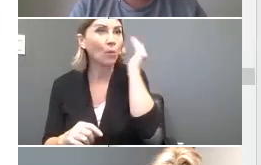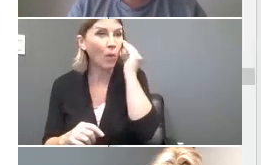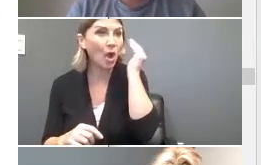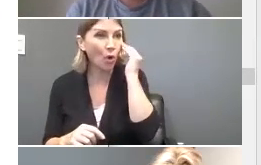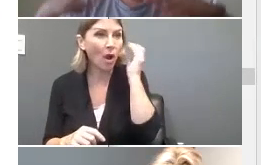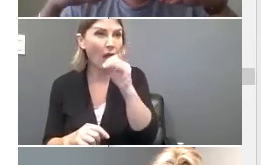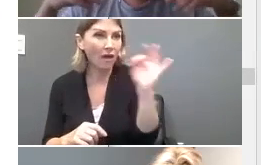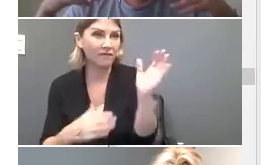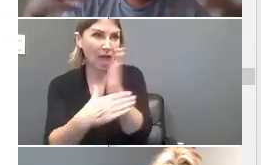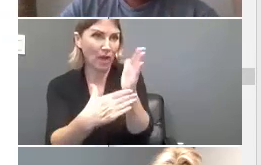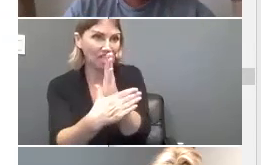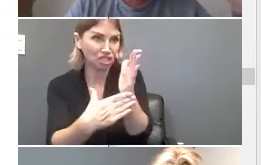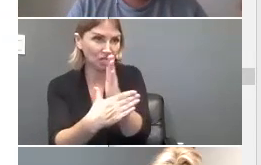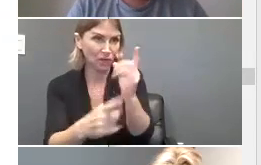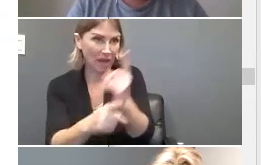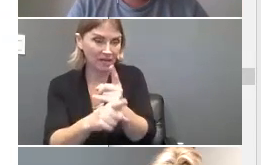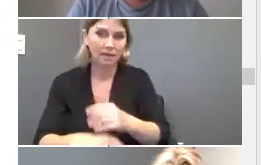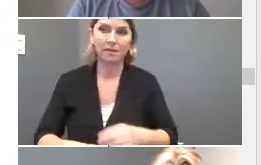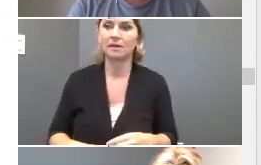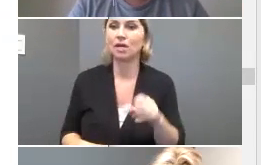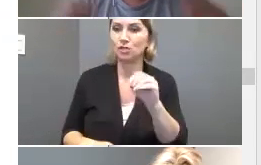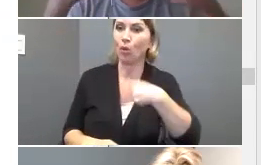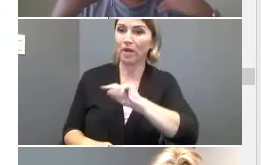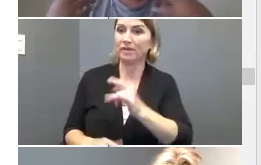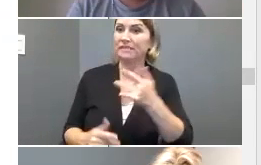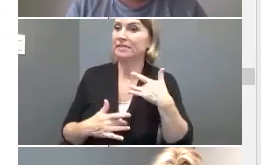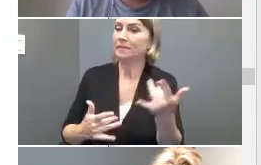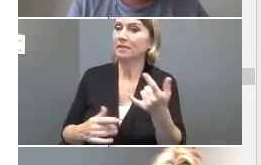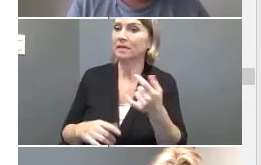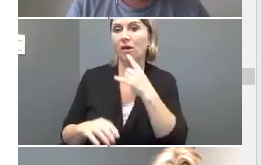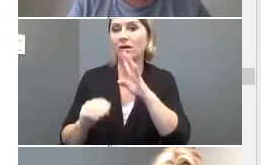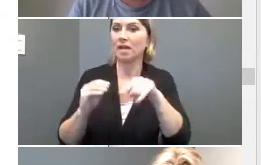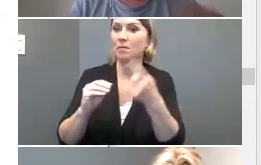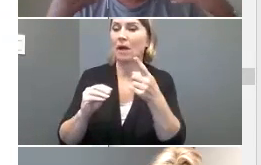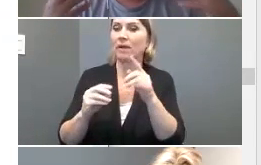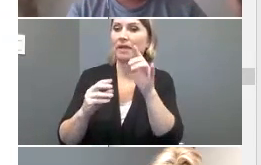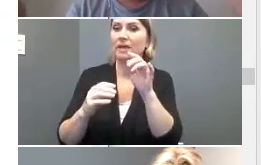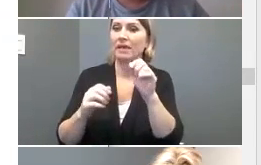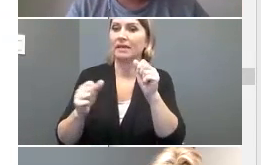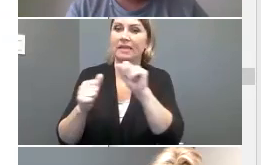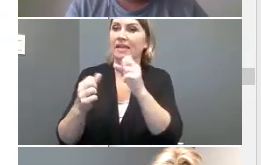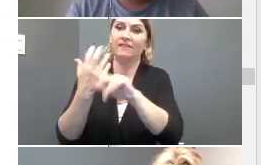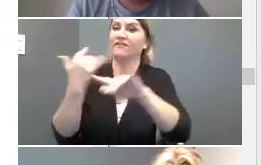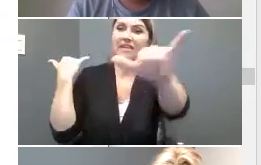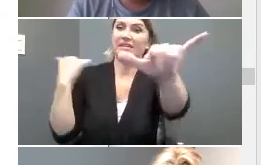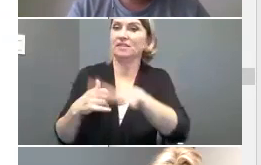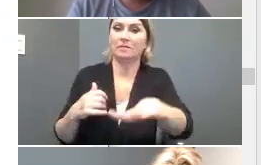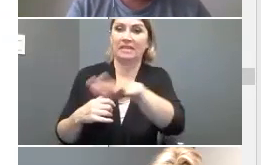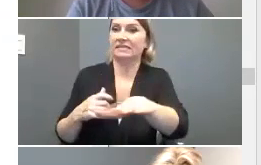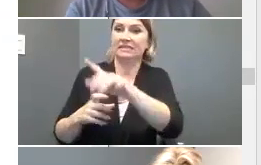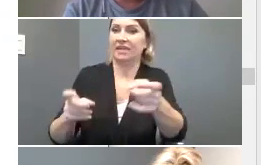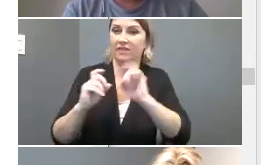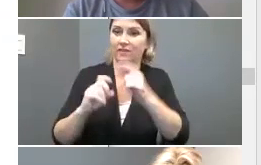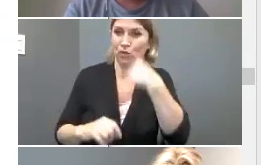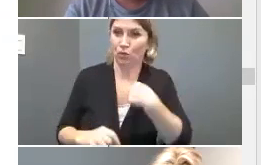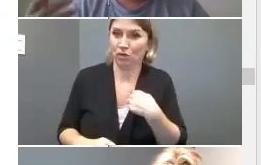is only when, now just theoretically talk about infinite space is being provided to you so that you are allowed to have infinite numbers.